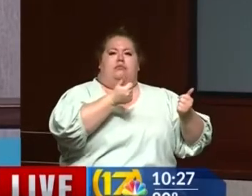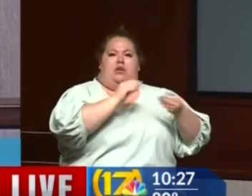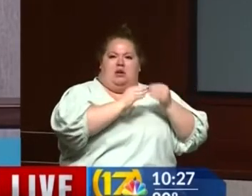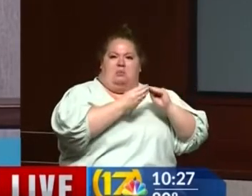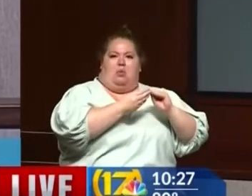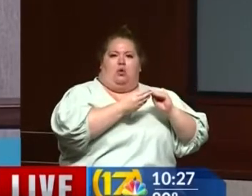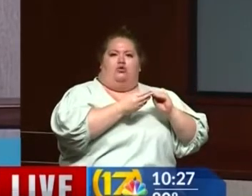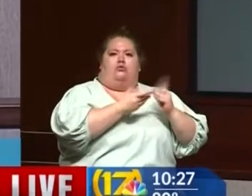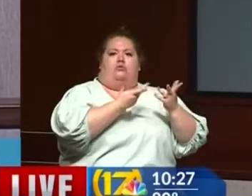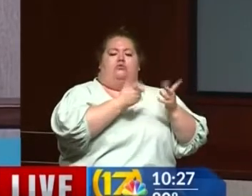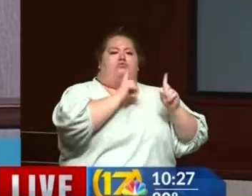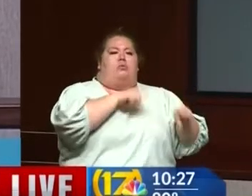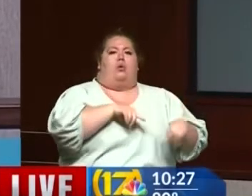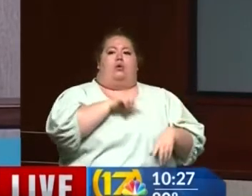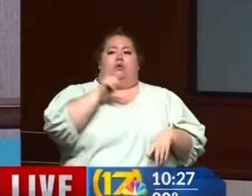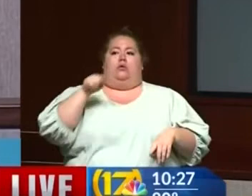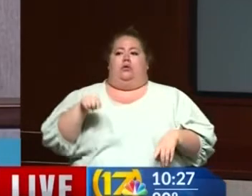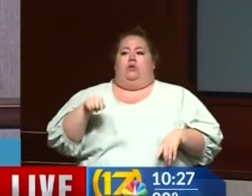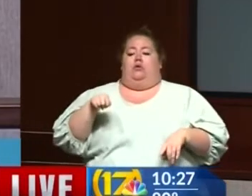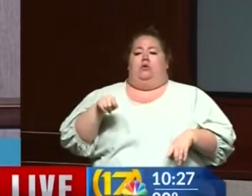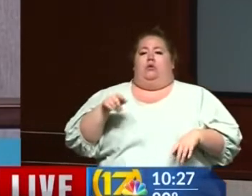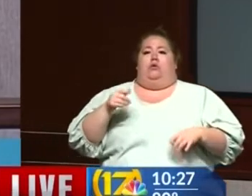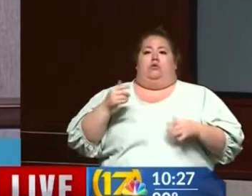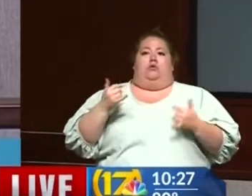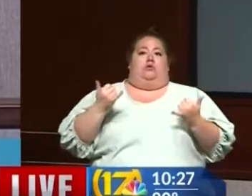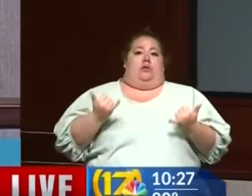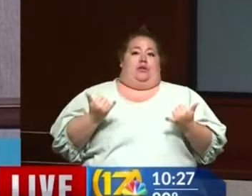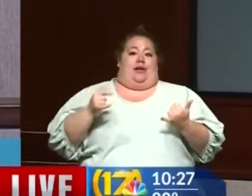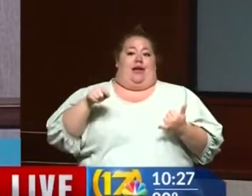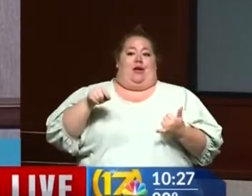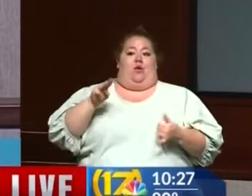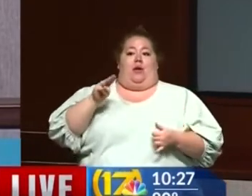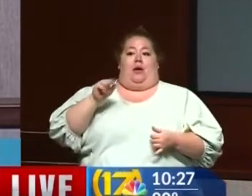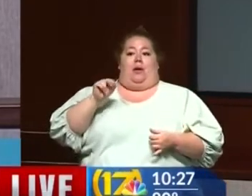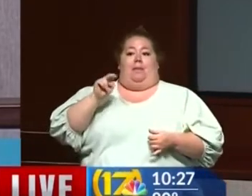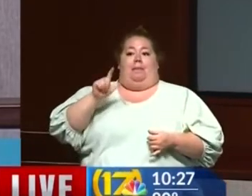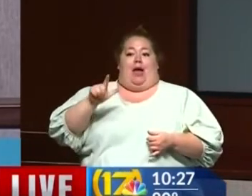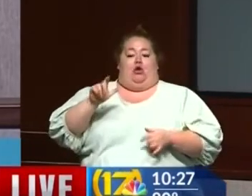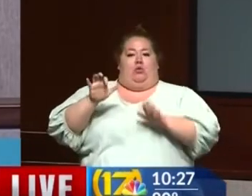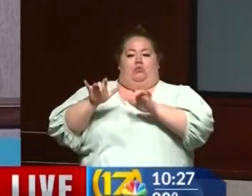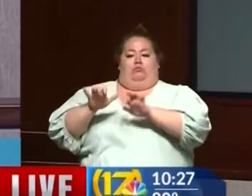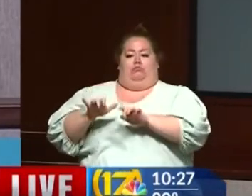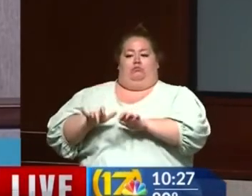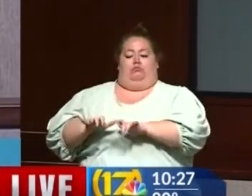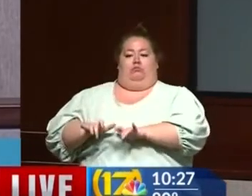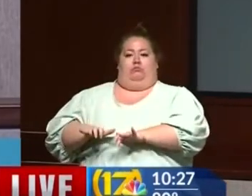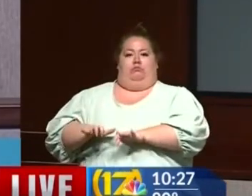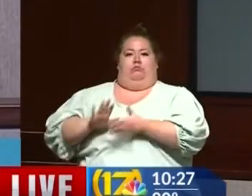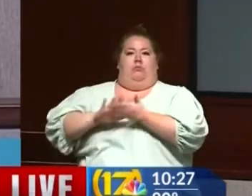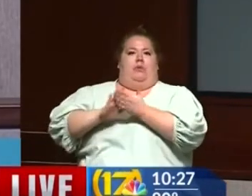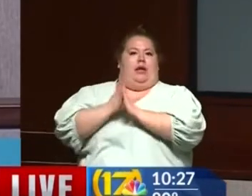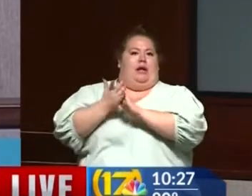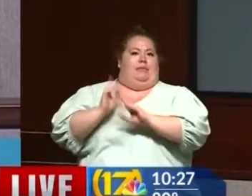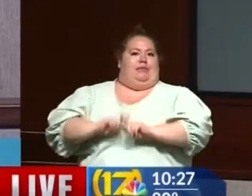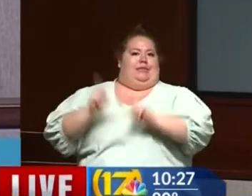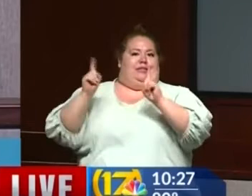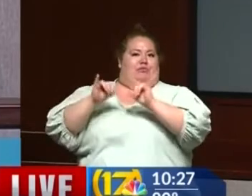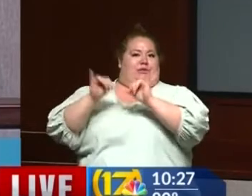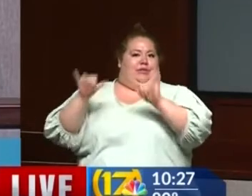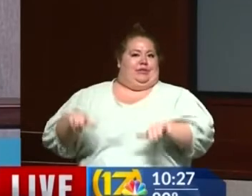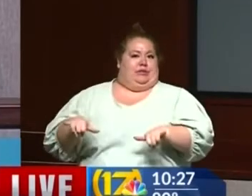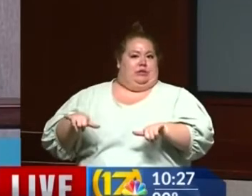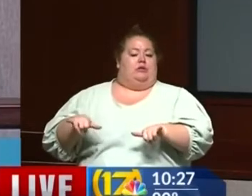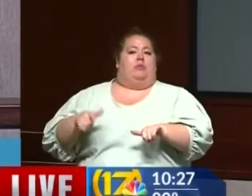they can report it. And so currently when it's entered in manually, it gets into that CalReady system that we talk about. It gets to us at Public Health so we